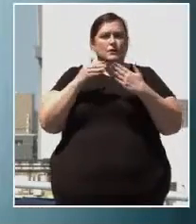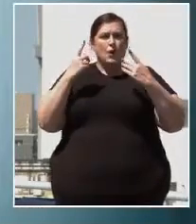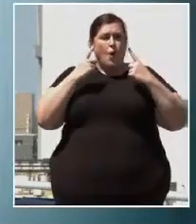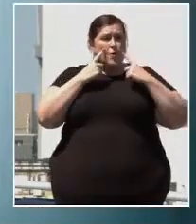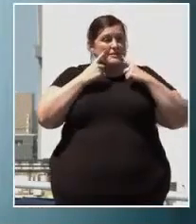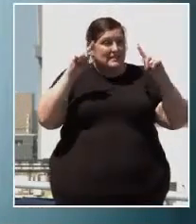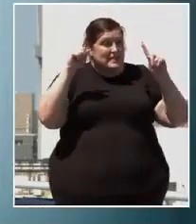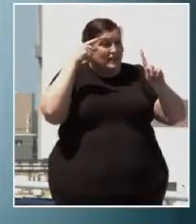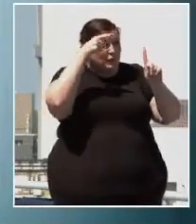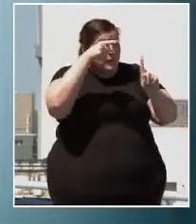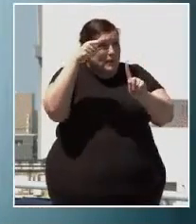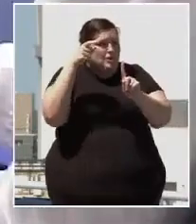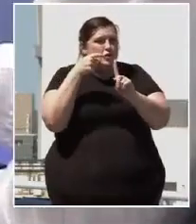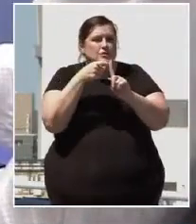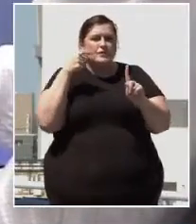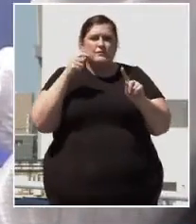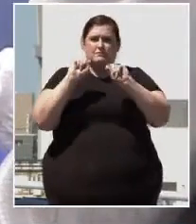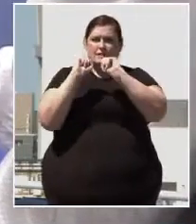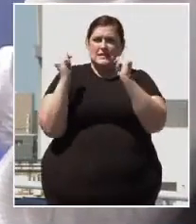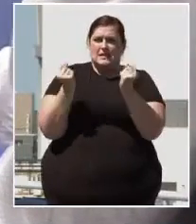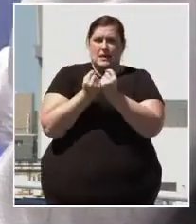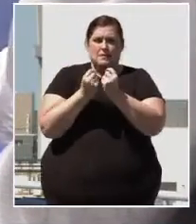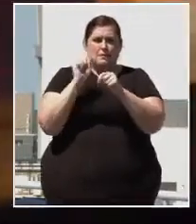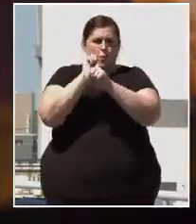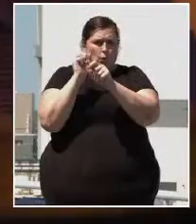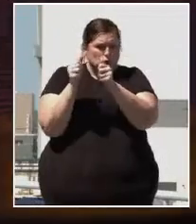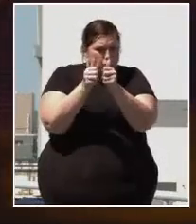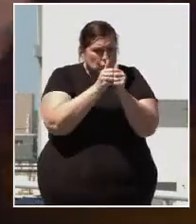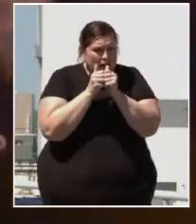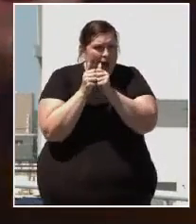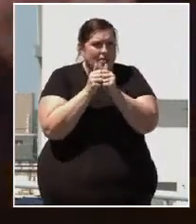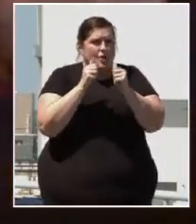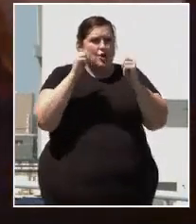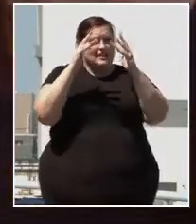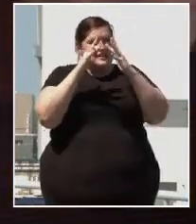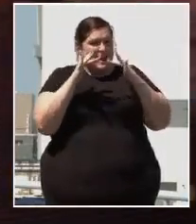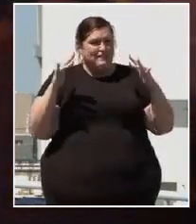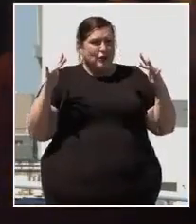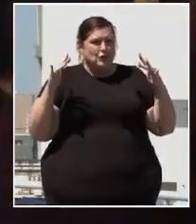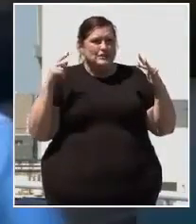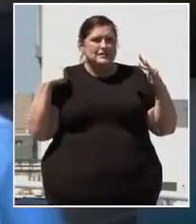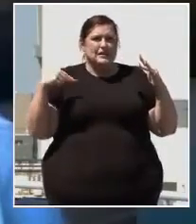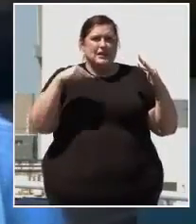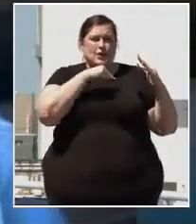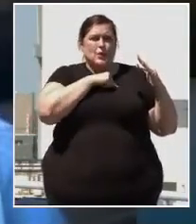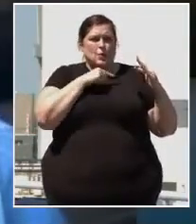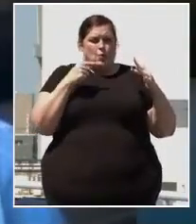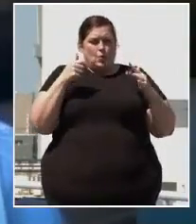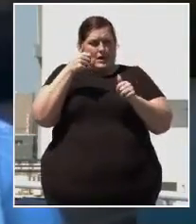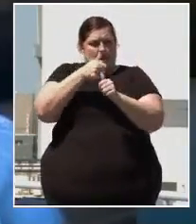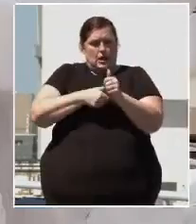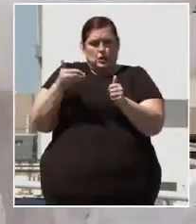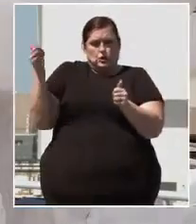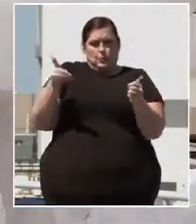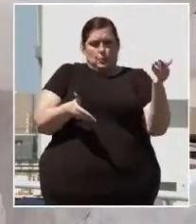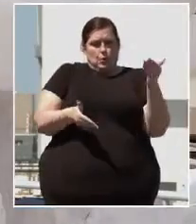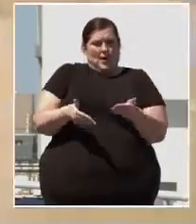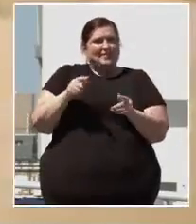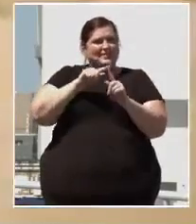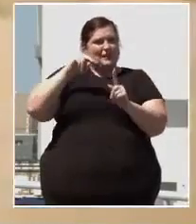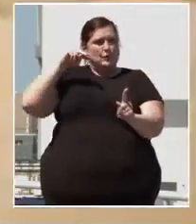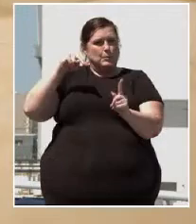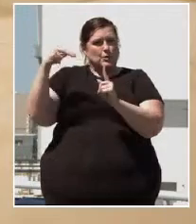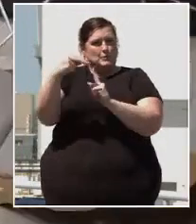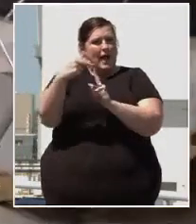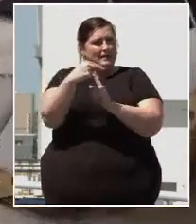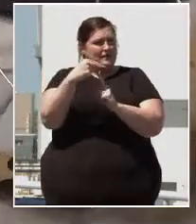missions come from a team that works together that is diverse and we each bring a different perspective to the team to